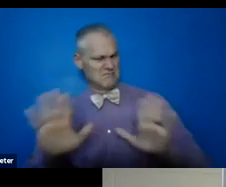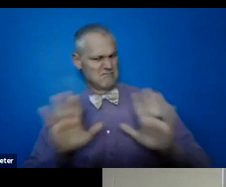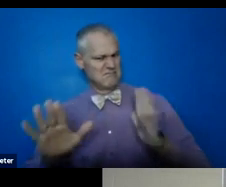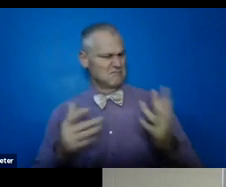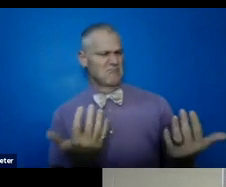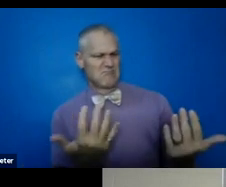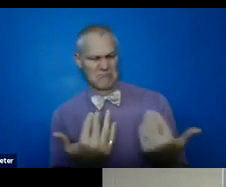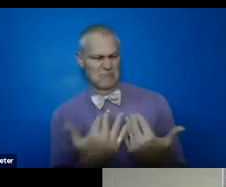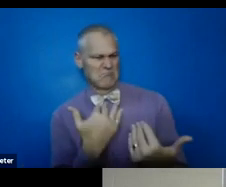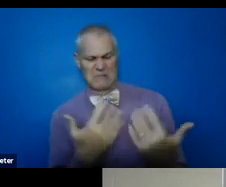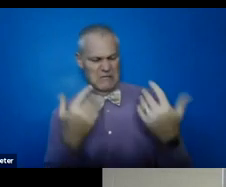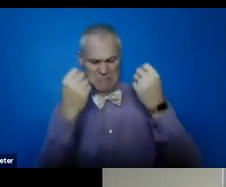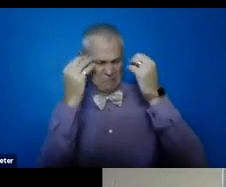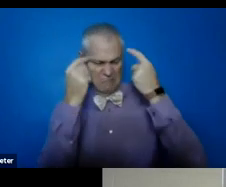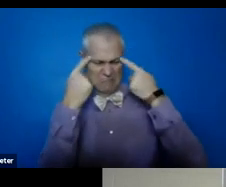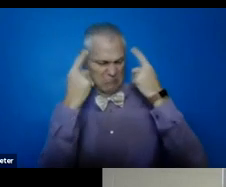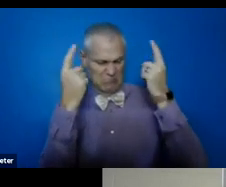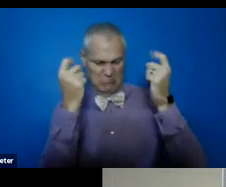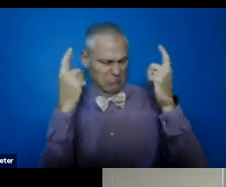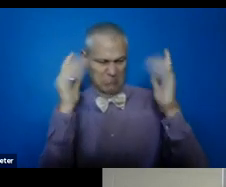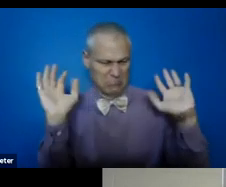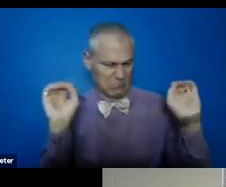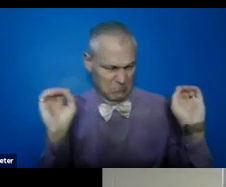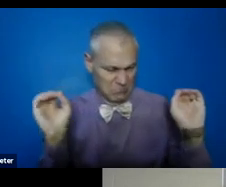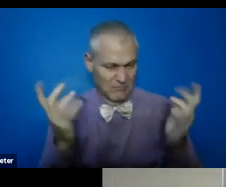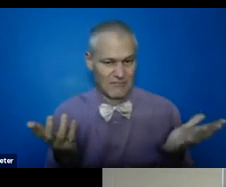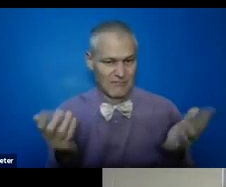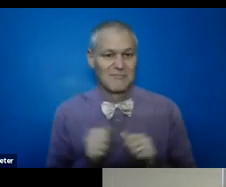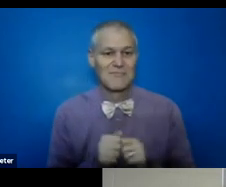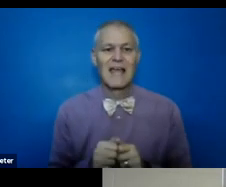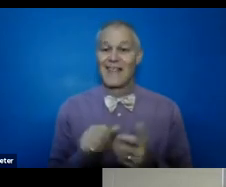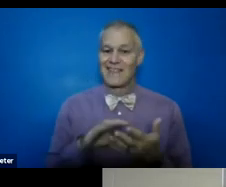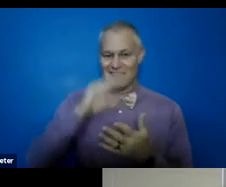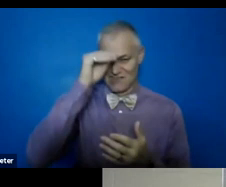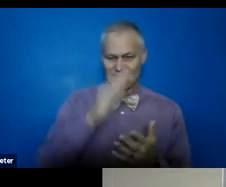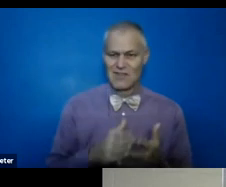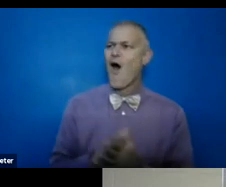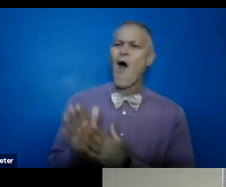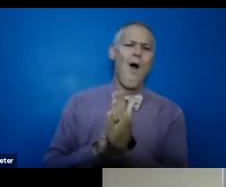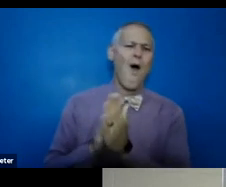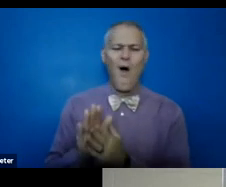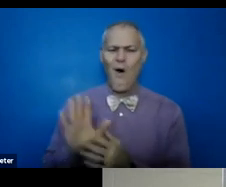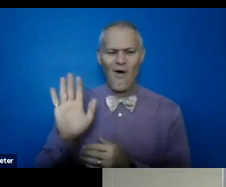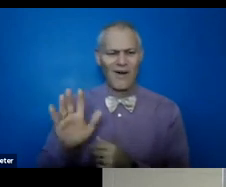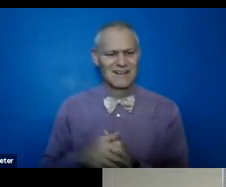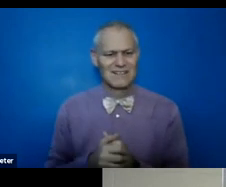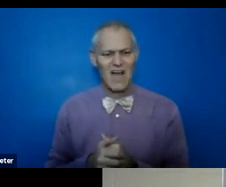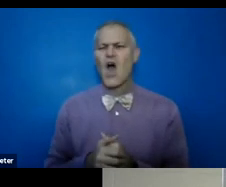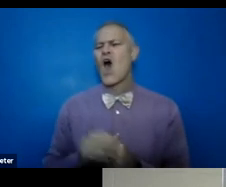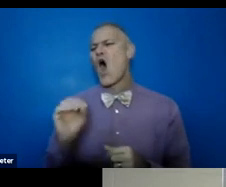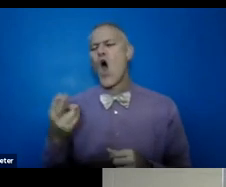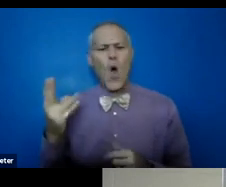genders apart? And then the the students in the classroom will start saying like, oh